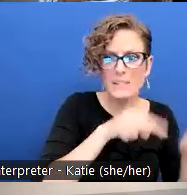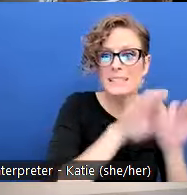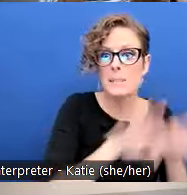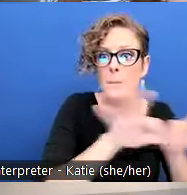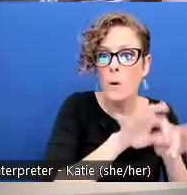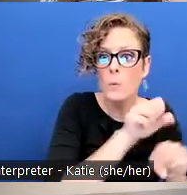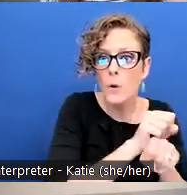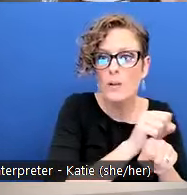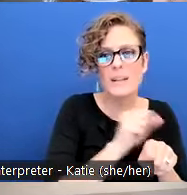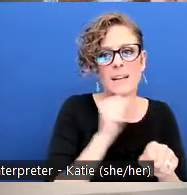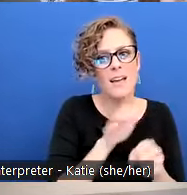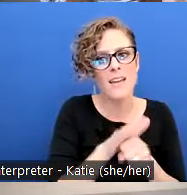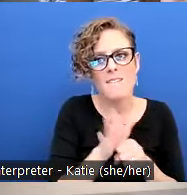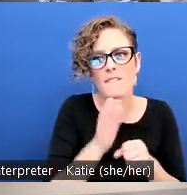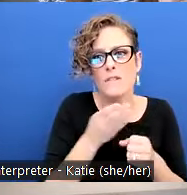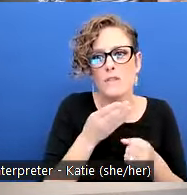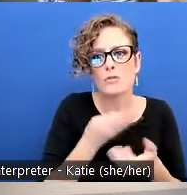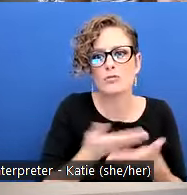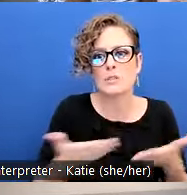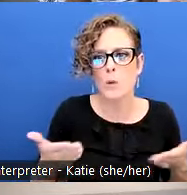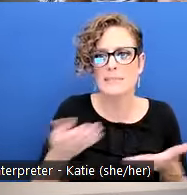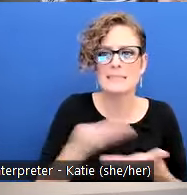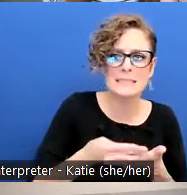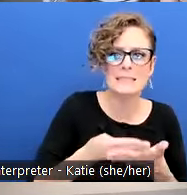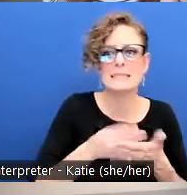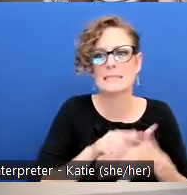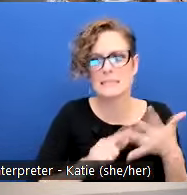able to get some more money for this work going forward.